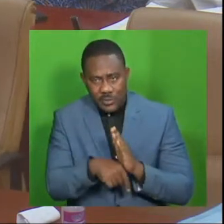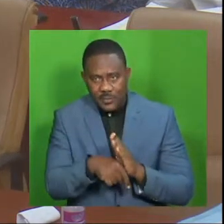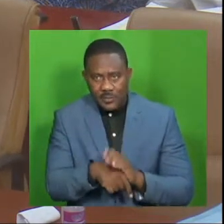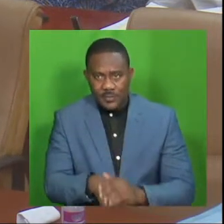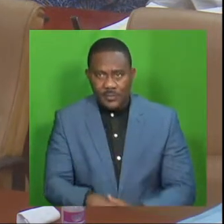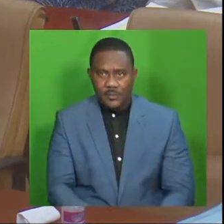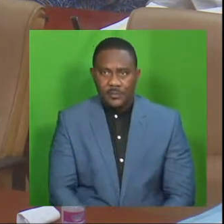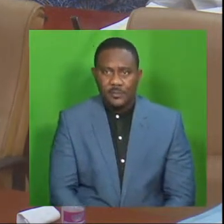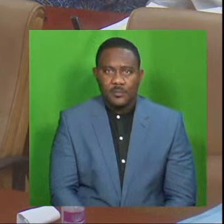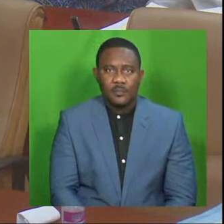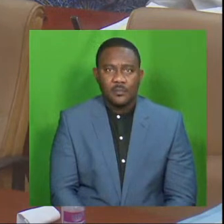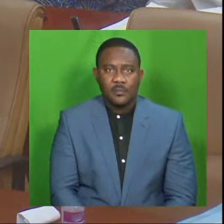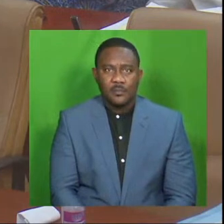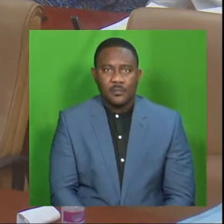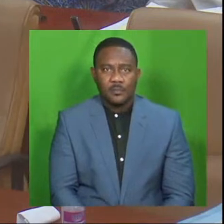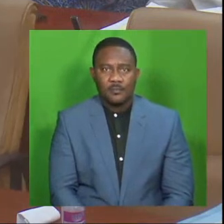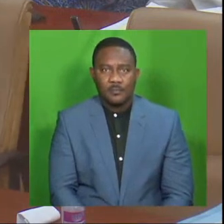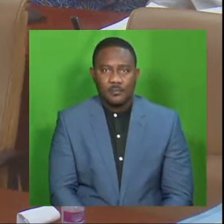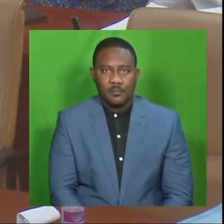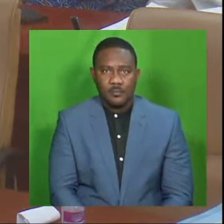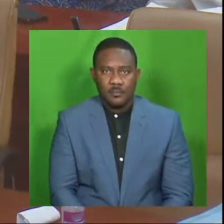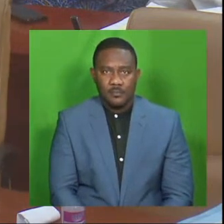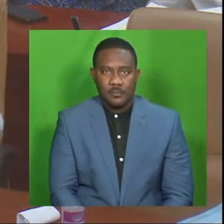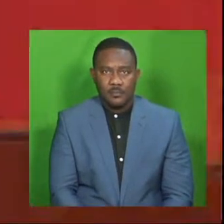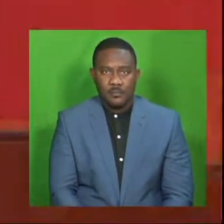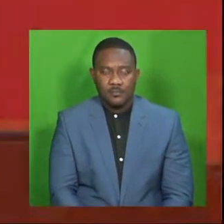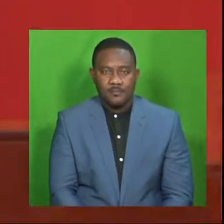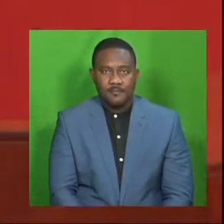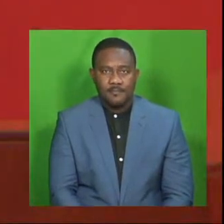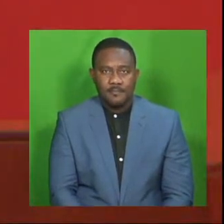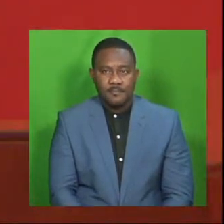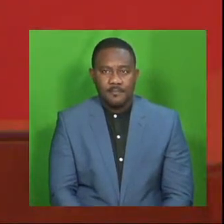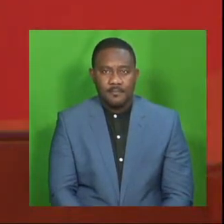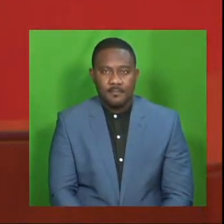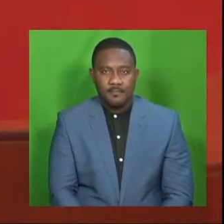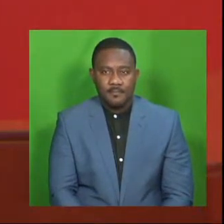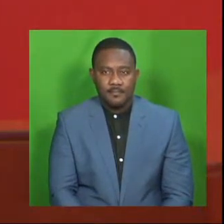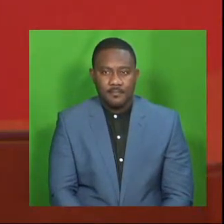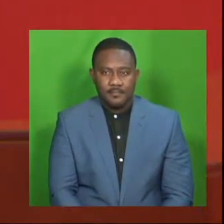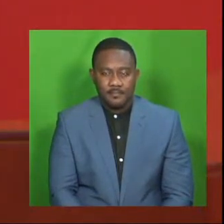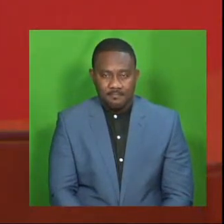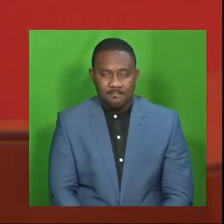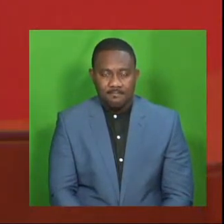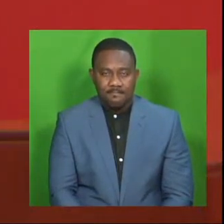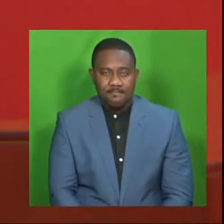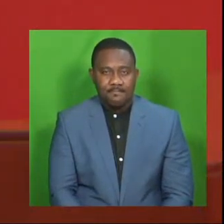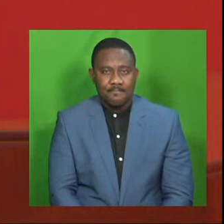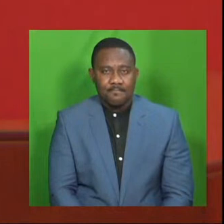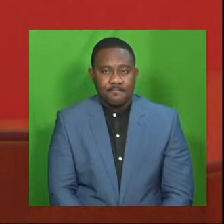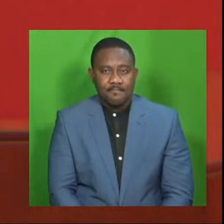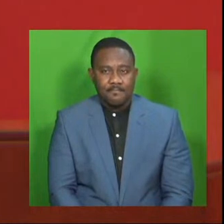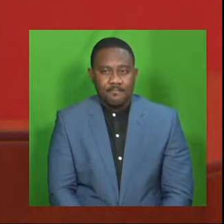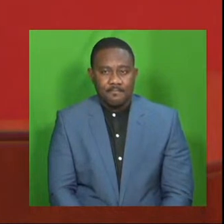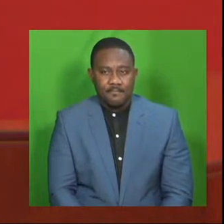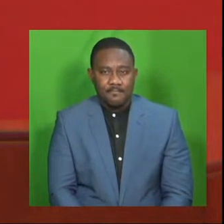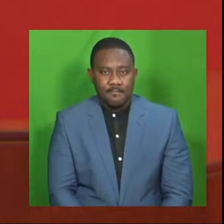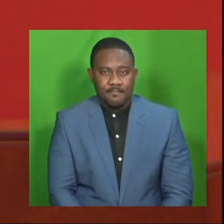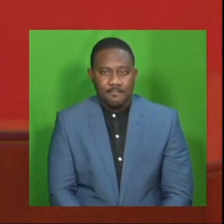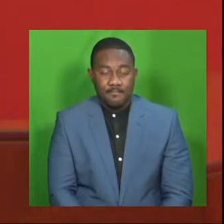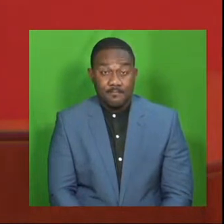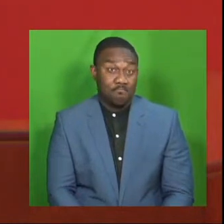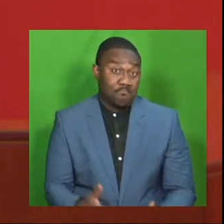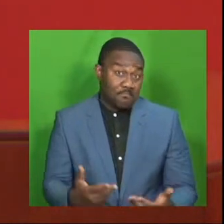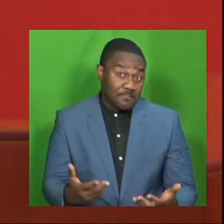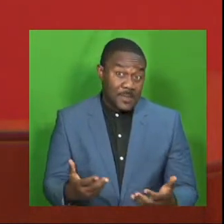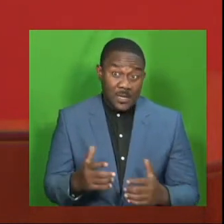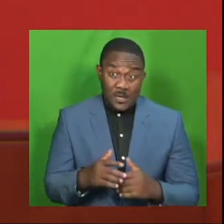statement. Speaker, I'm grateful. Very well. Honourable members, upon the